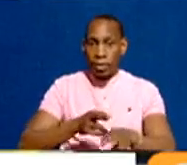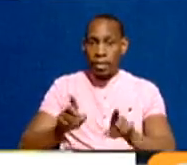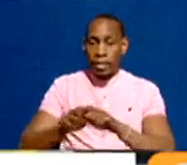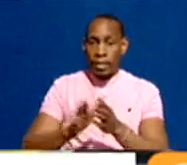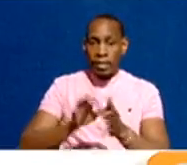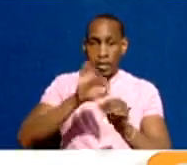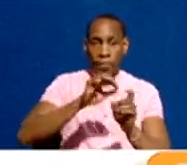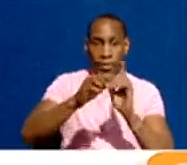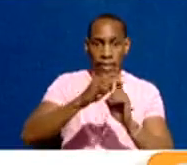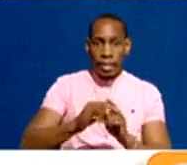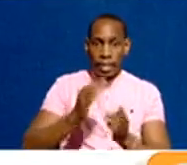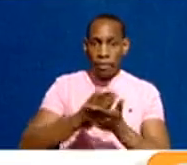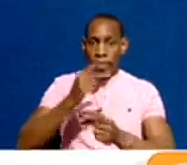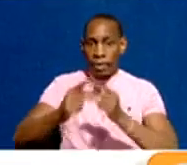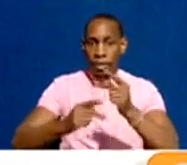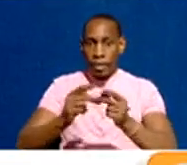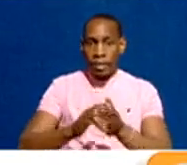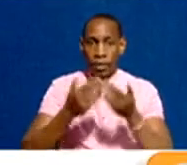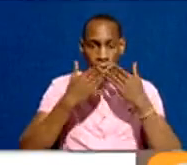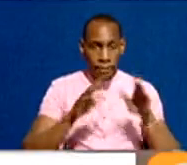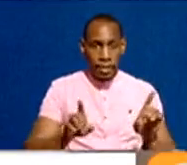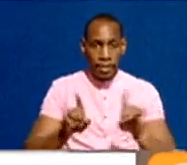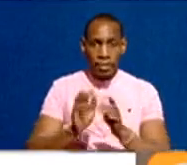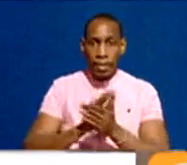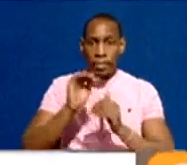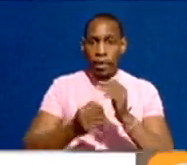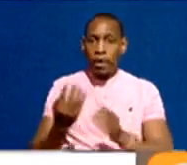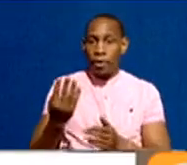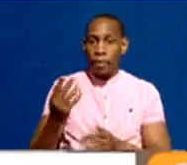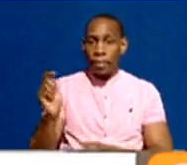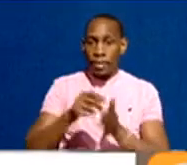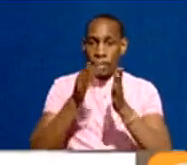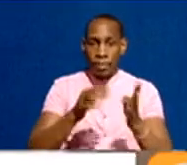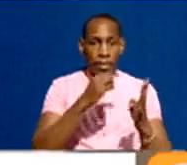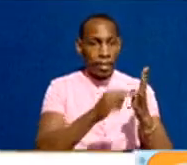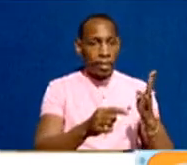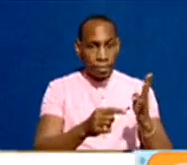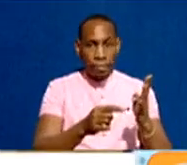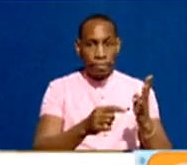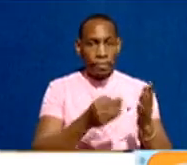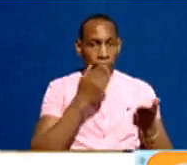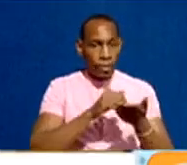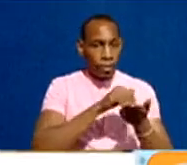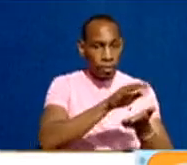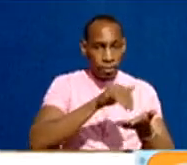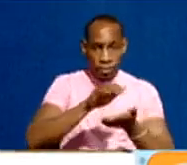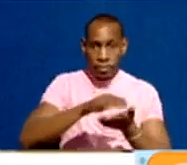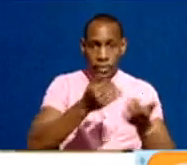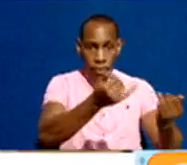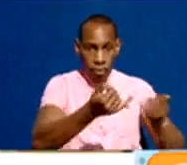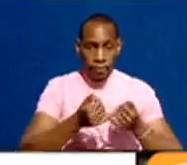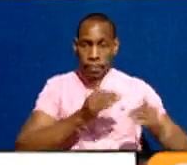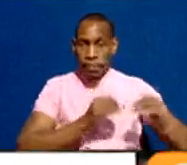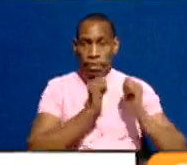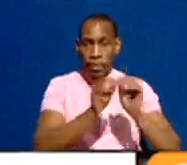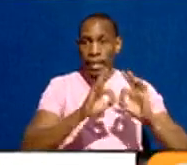vote tallying and verification process had been completed and all the four presidential candidates had received letters of invitation to Bomas with